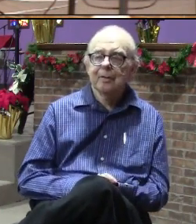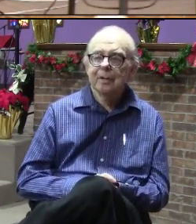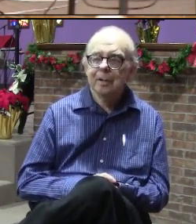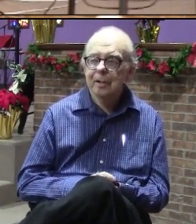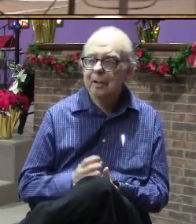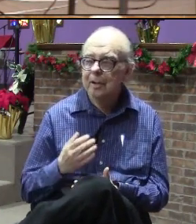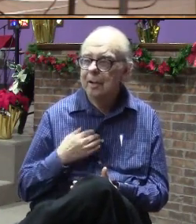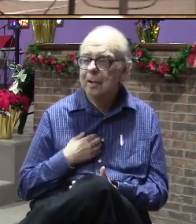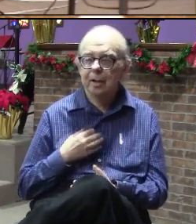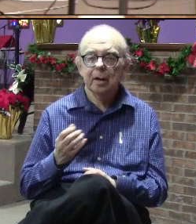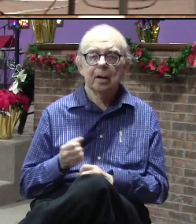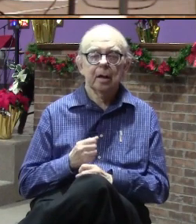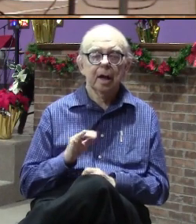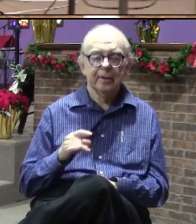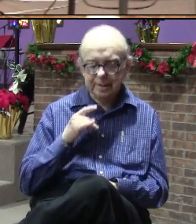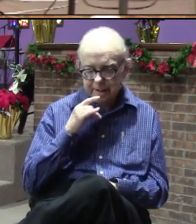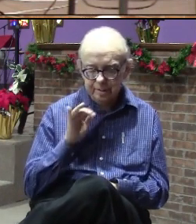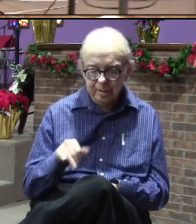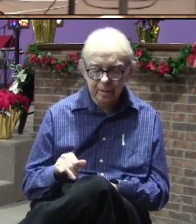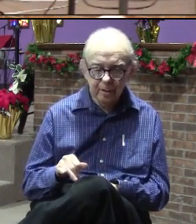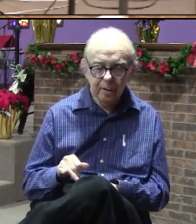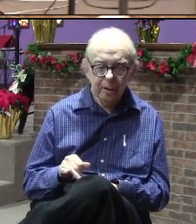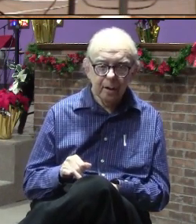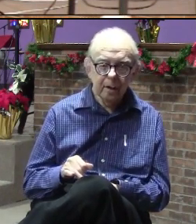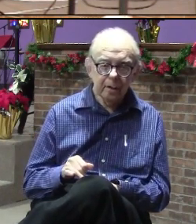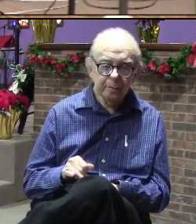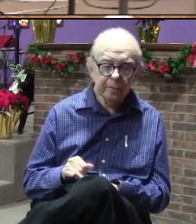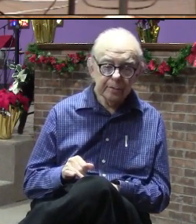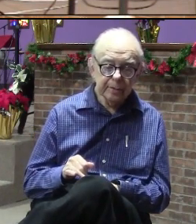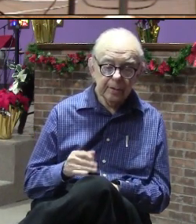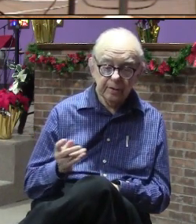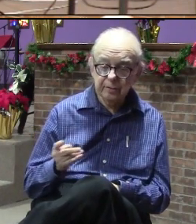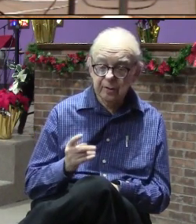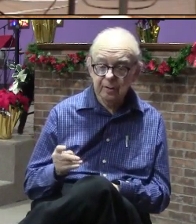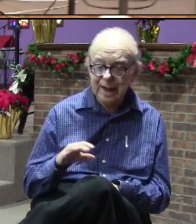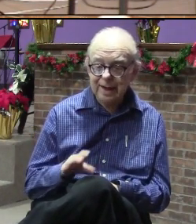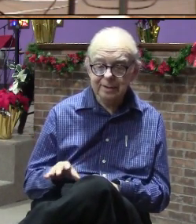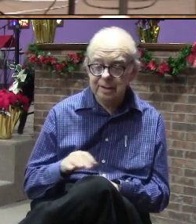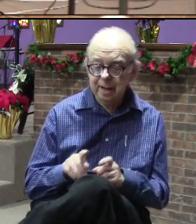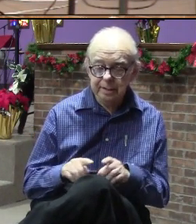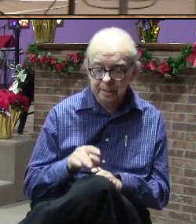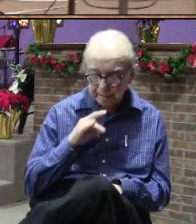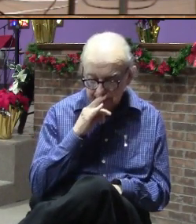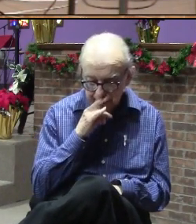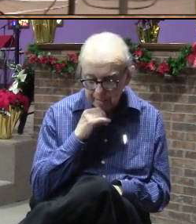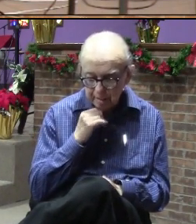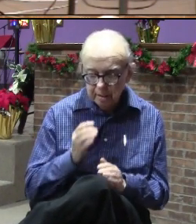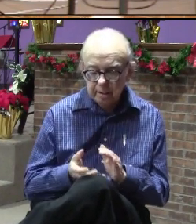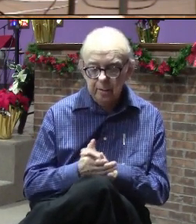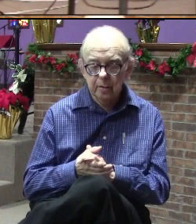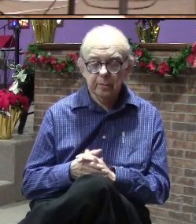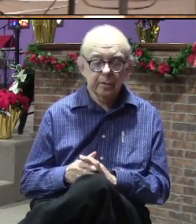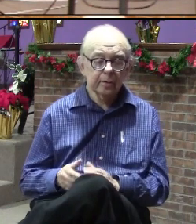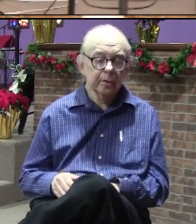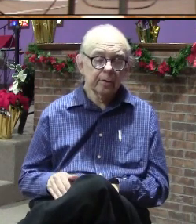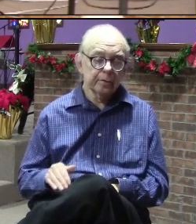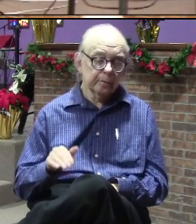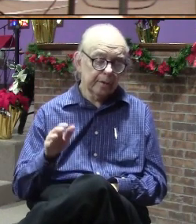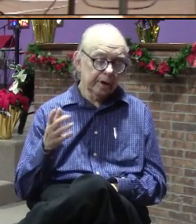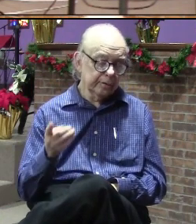We haven't got any kids yet, but you're sure acting like kids. I didn't marry you to raise you,